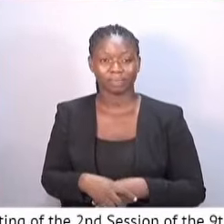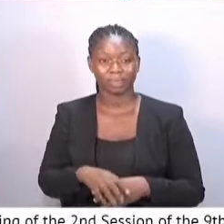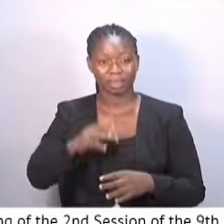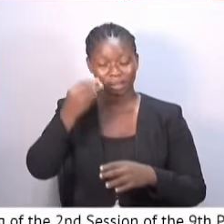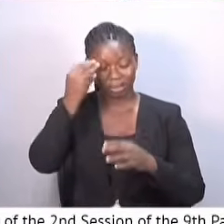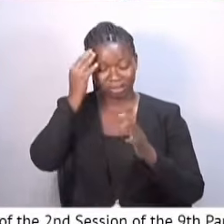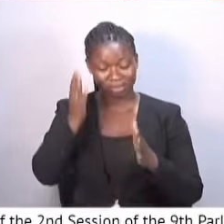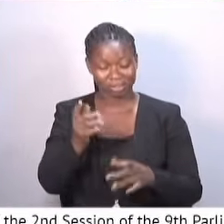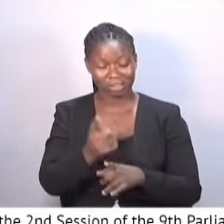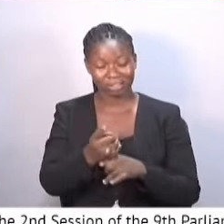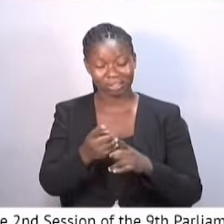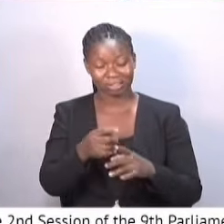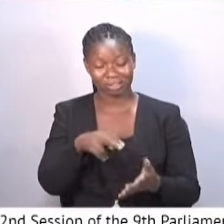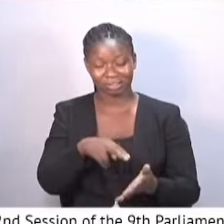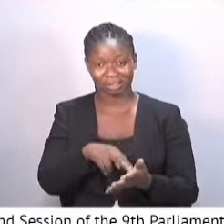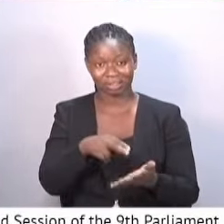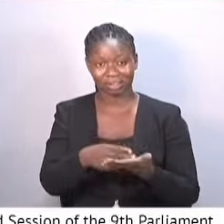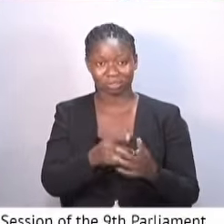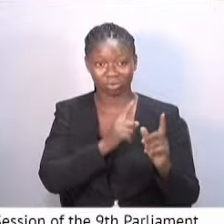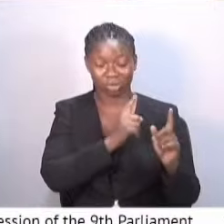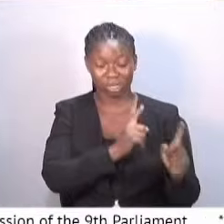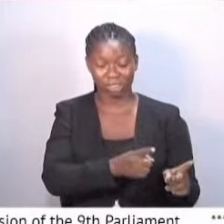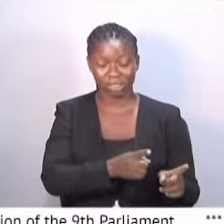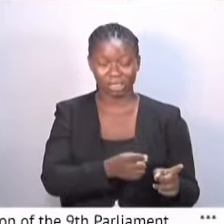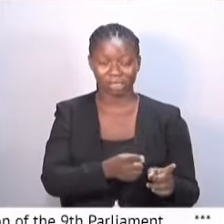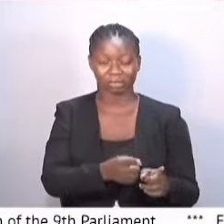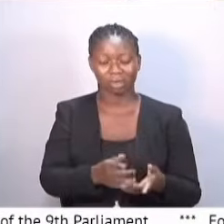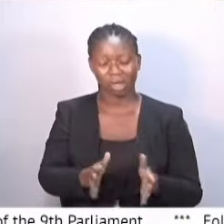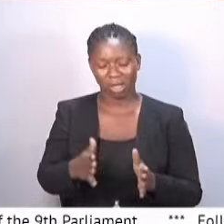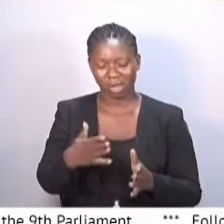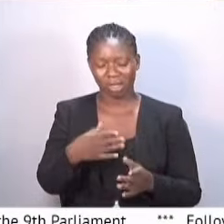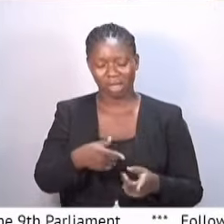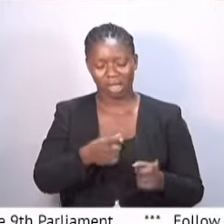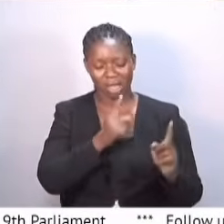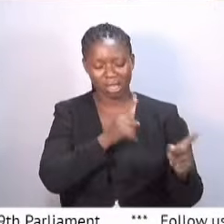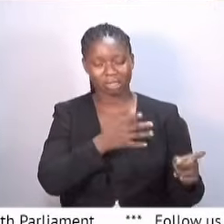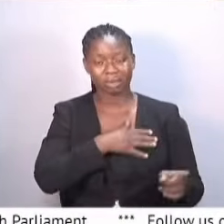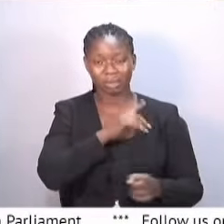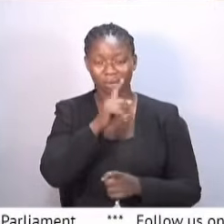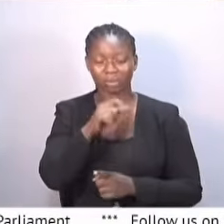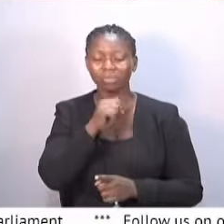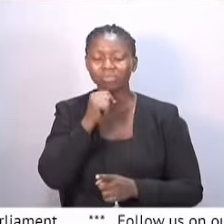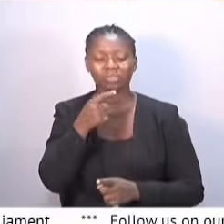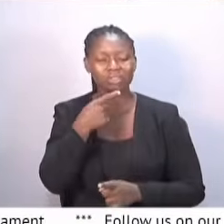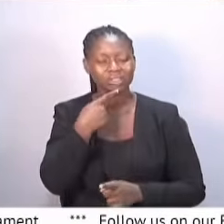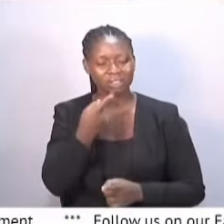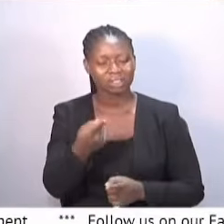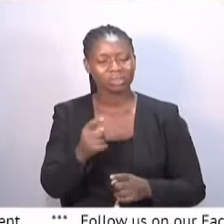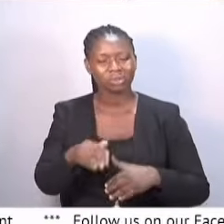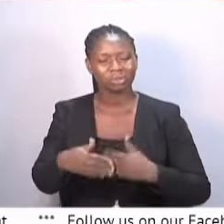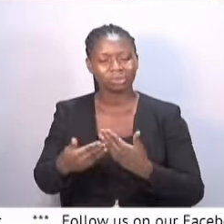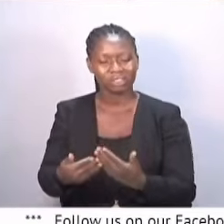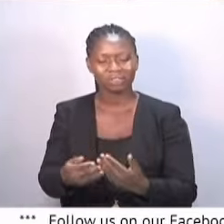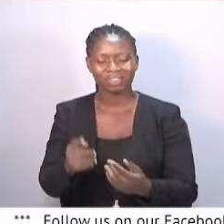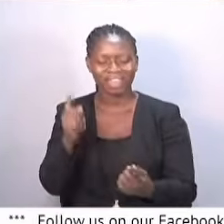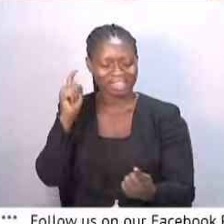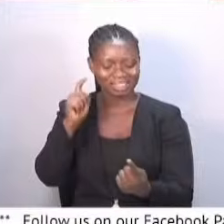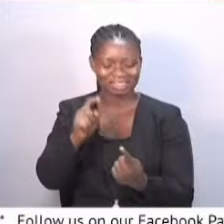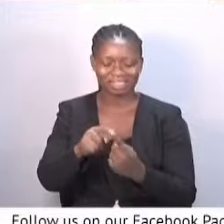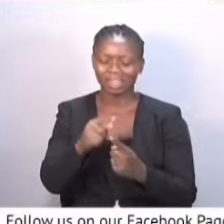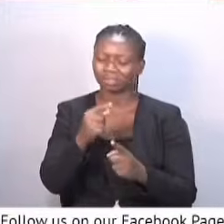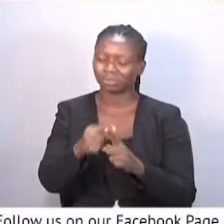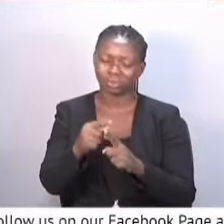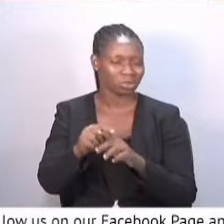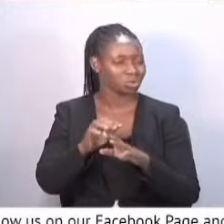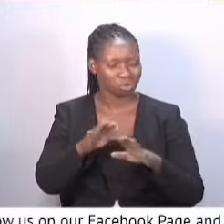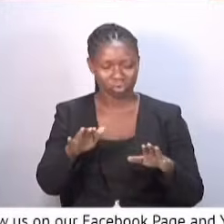The minister just got up eagerly to answer my question. I am not saying he should produce verbatim. The